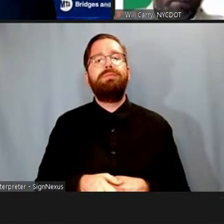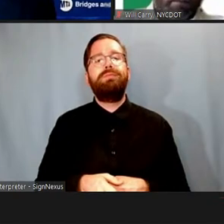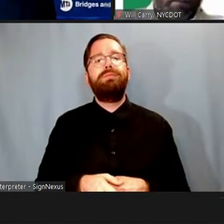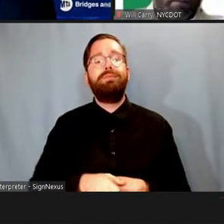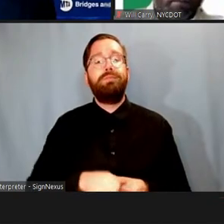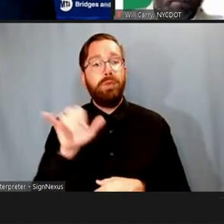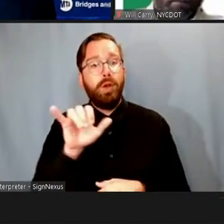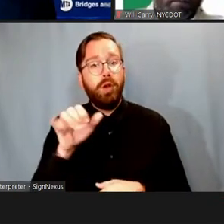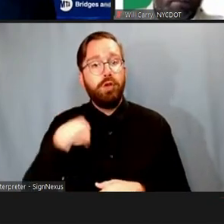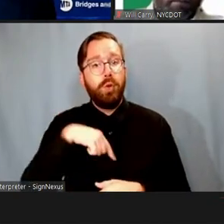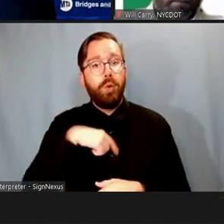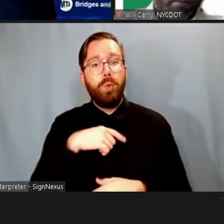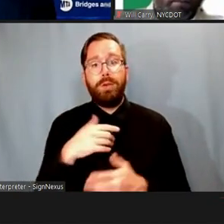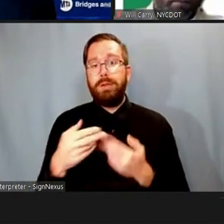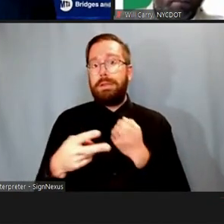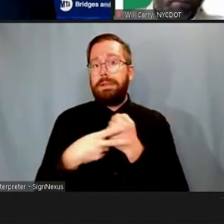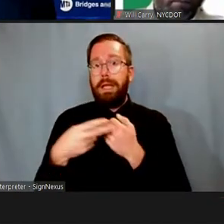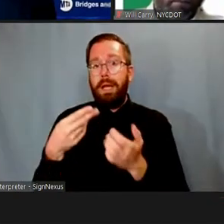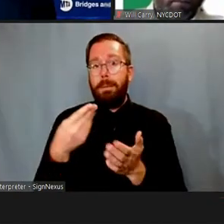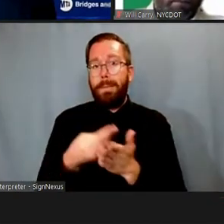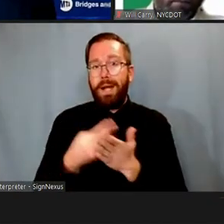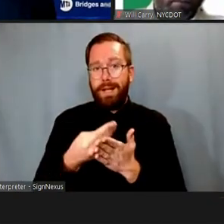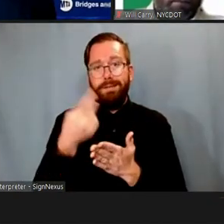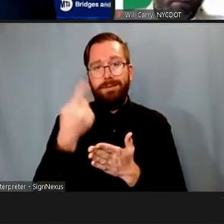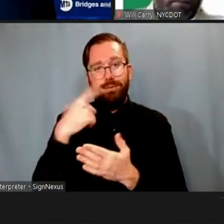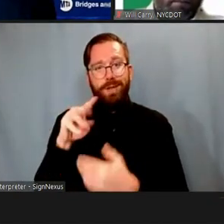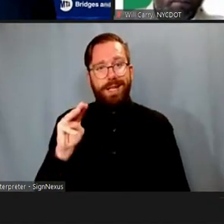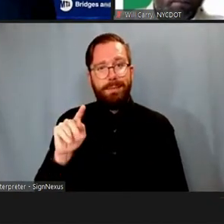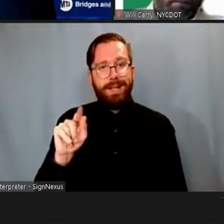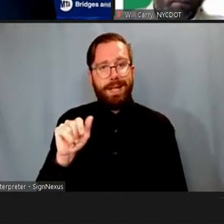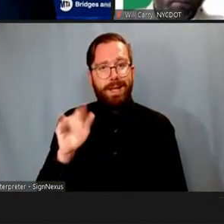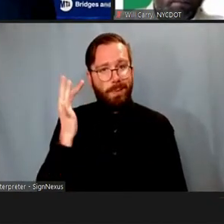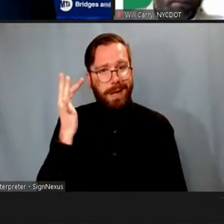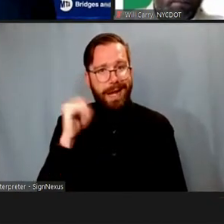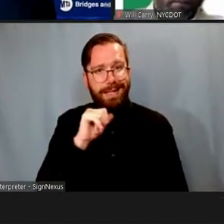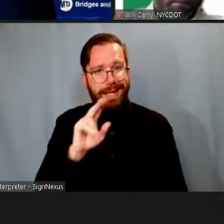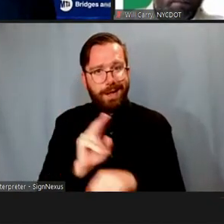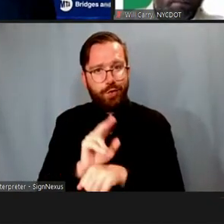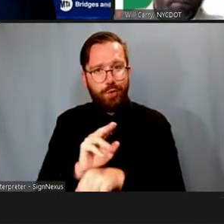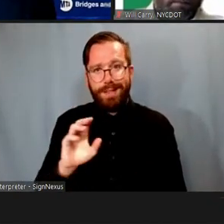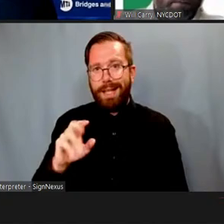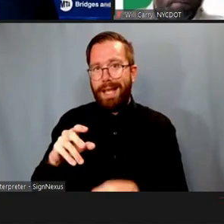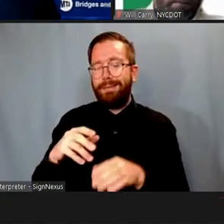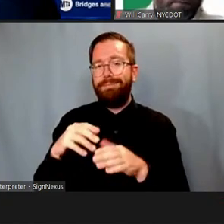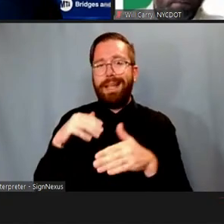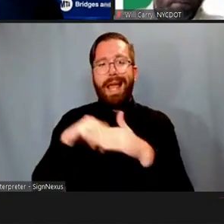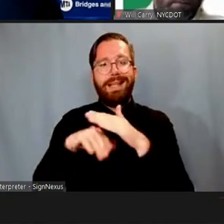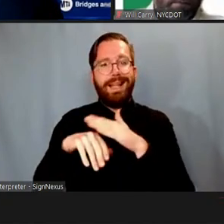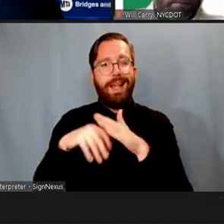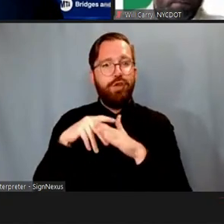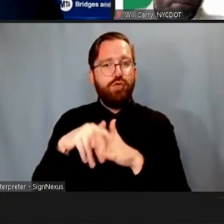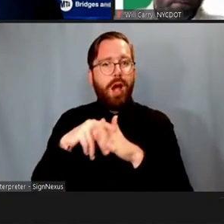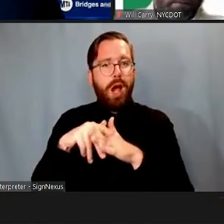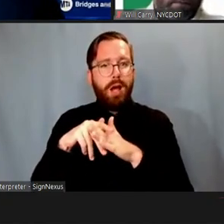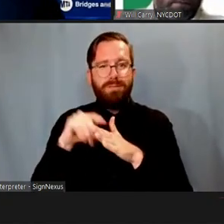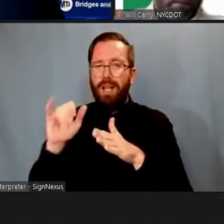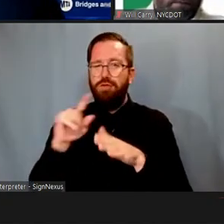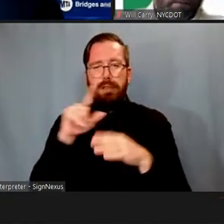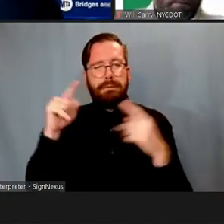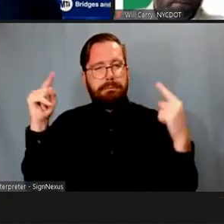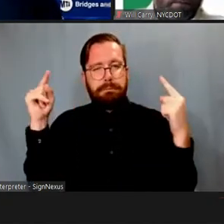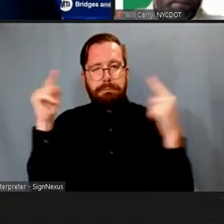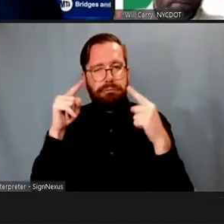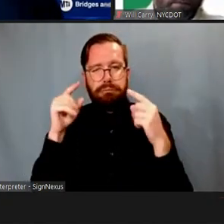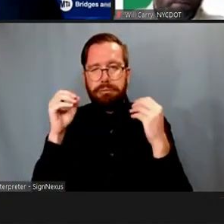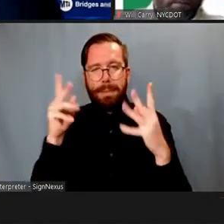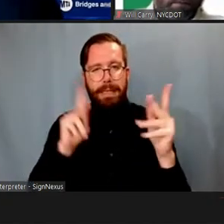accessorize which is a nightmare for that for people that have to take that traveling with other people and i also see that